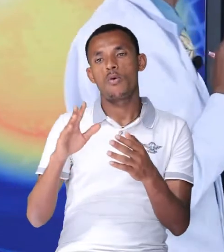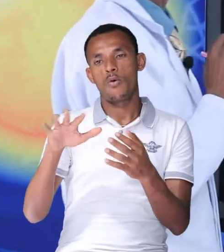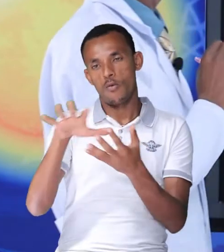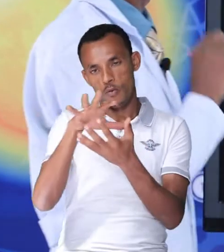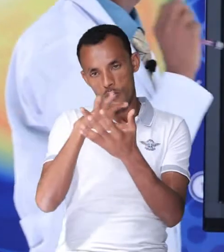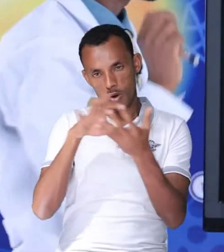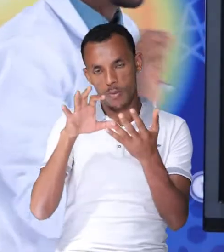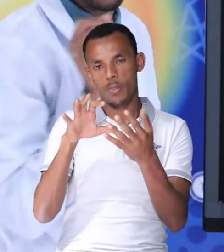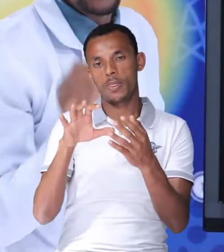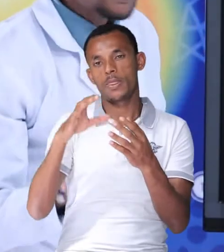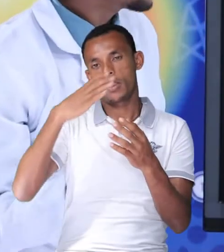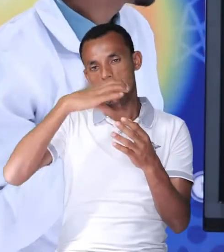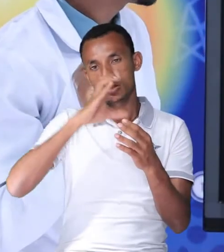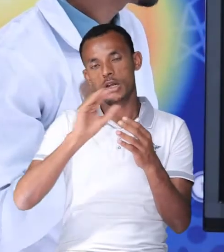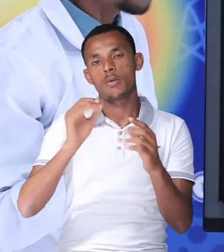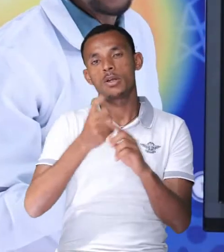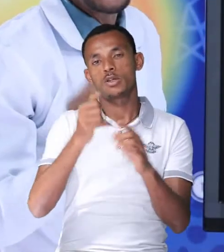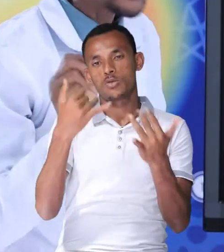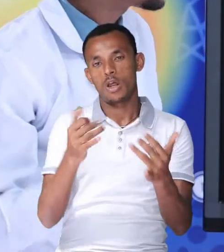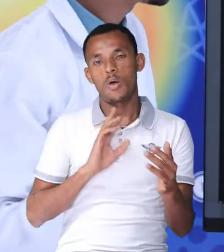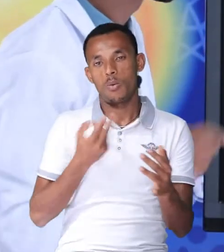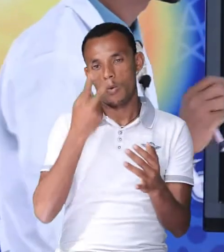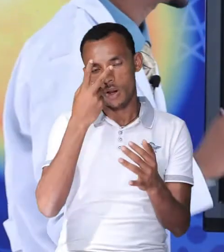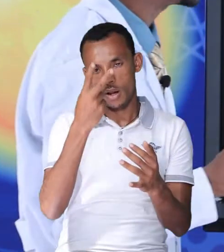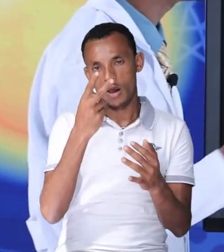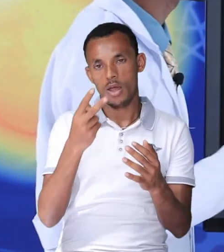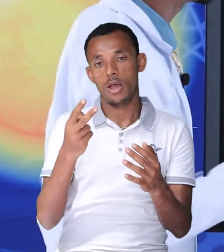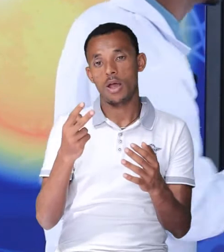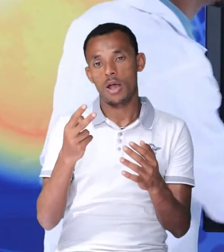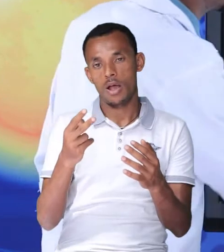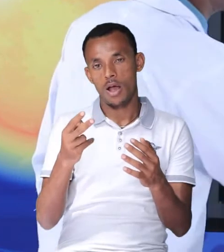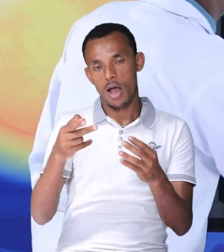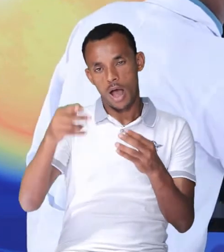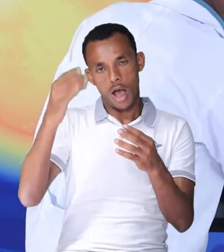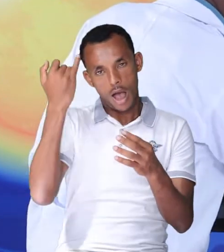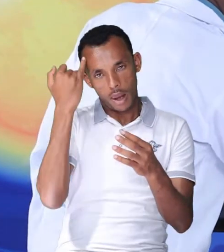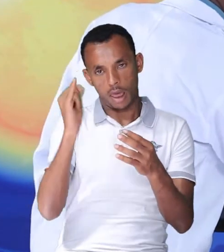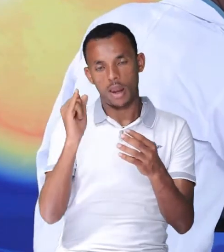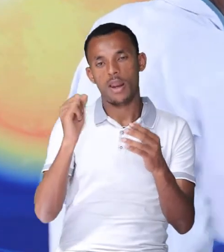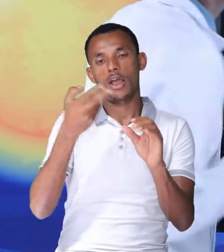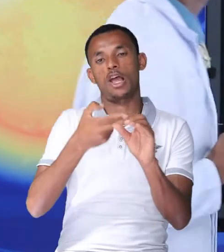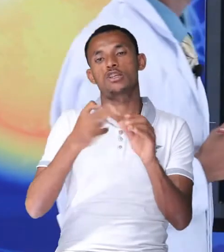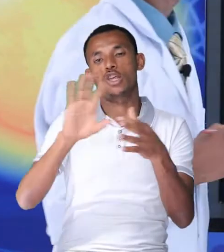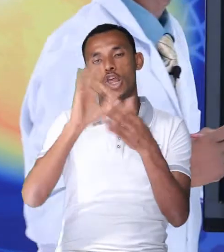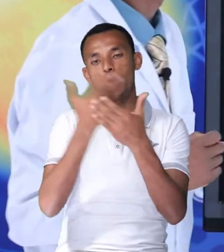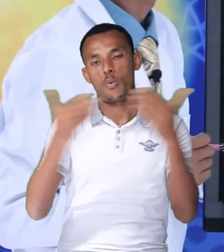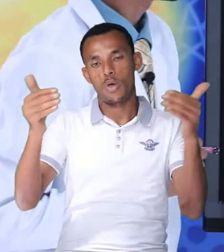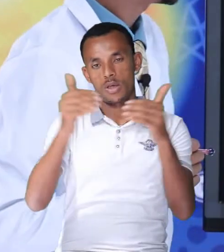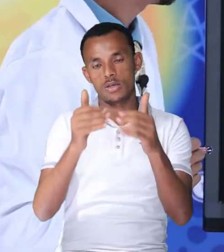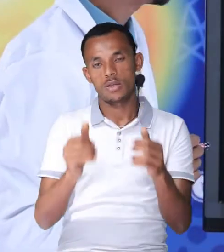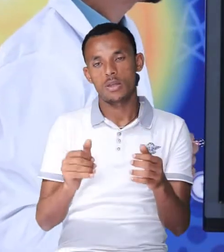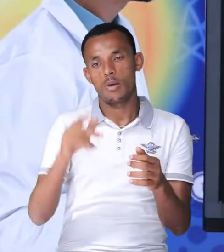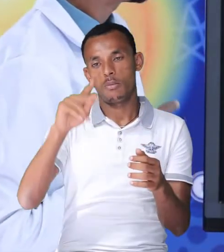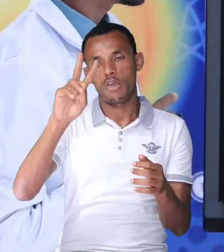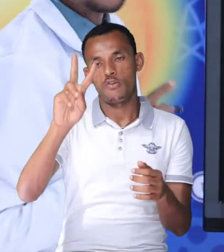and pressure. Here today we look about the ideal gas equation, which is given here.